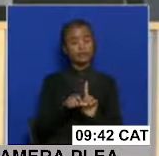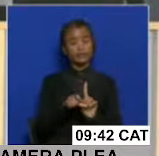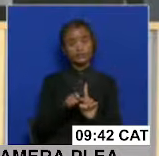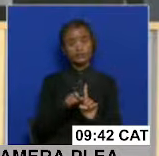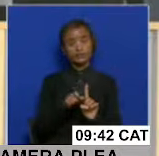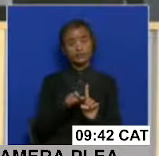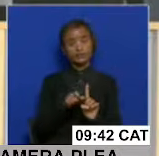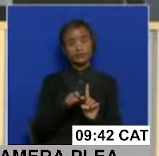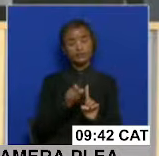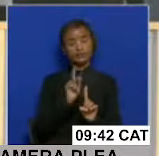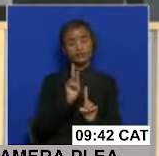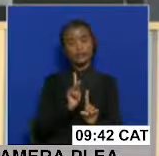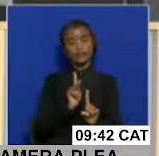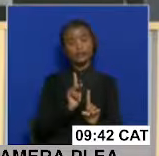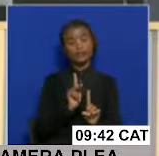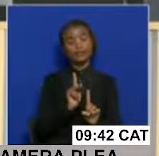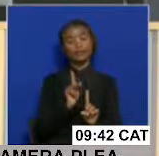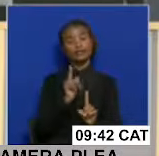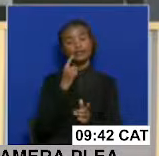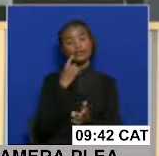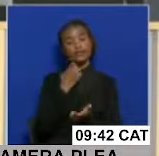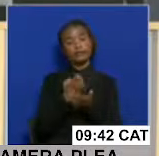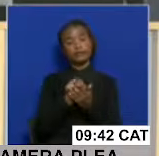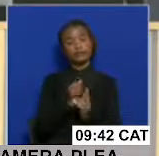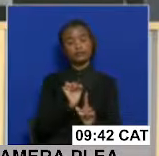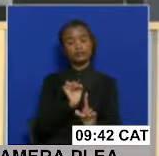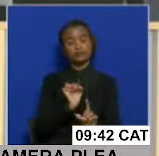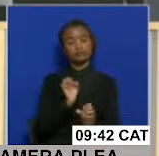heard in camera